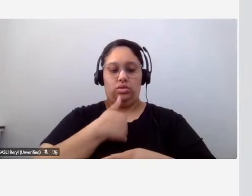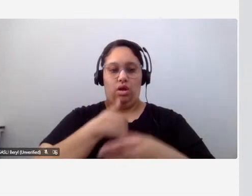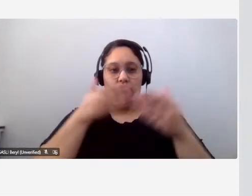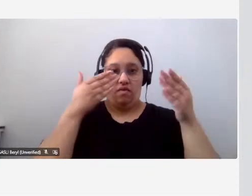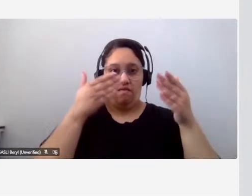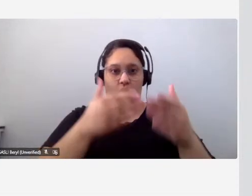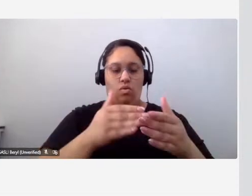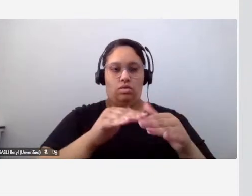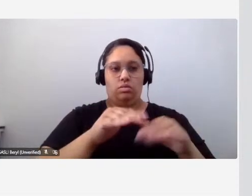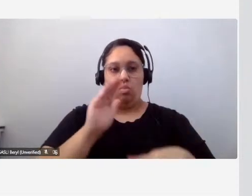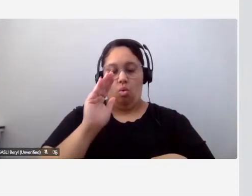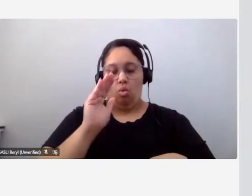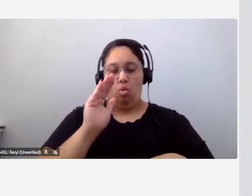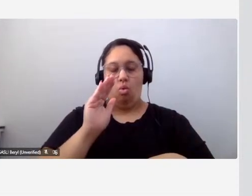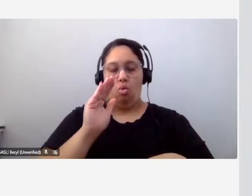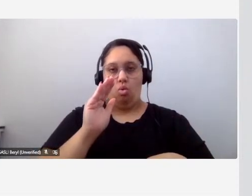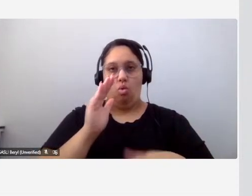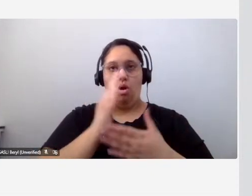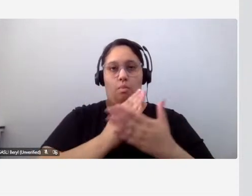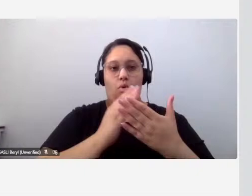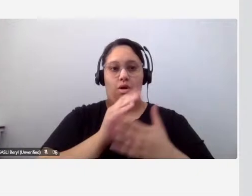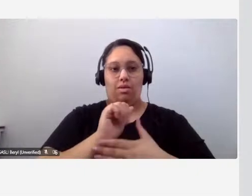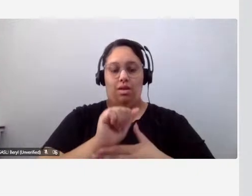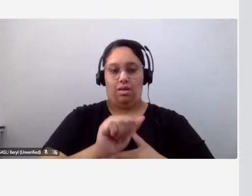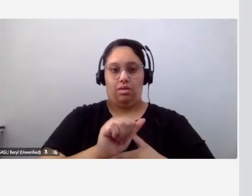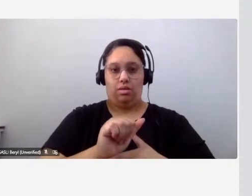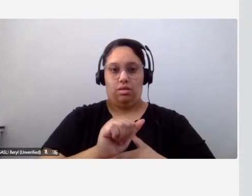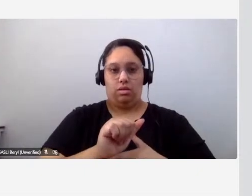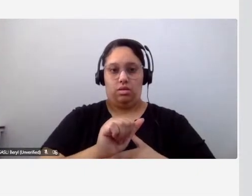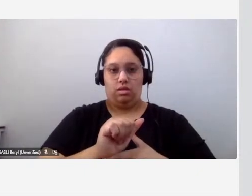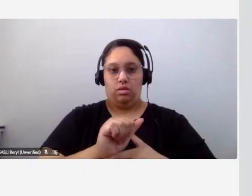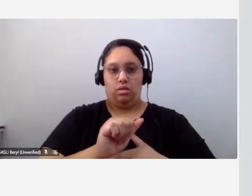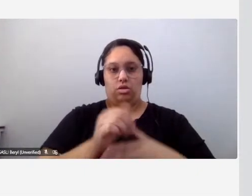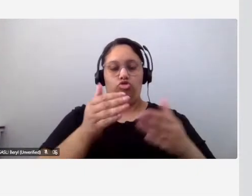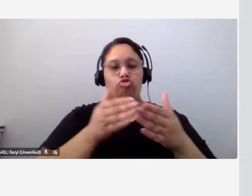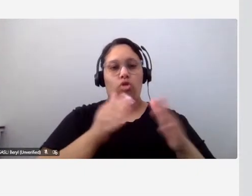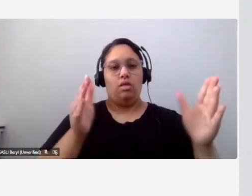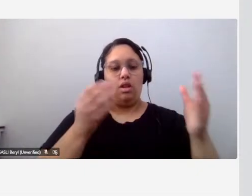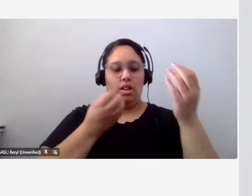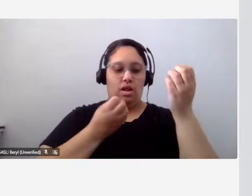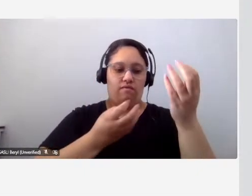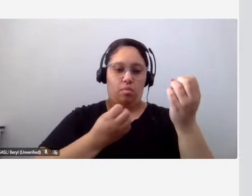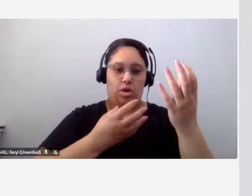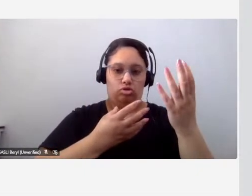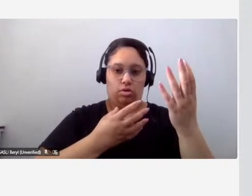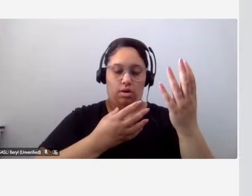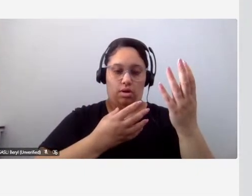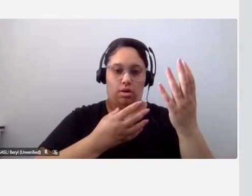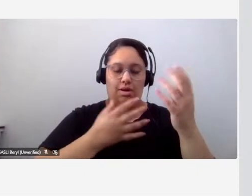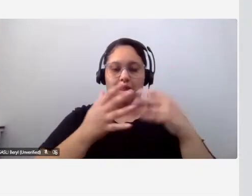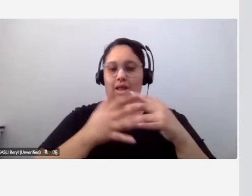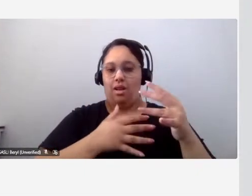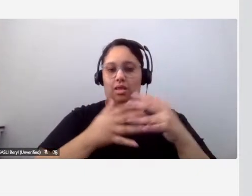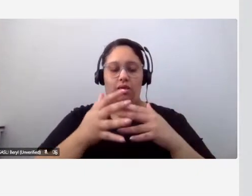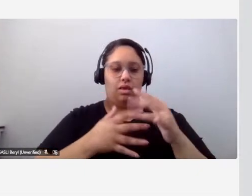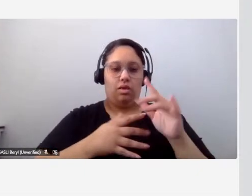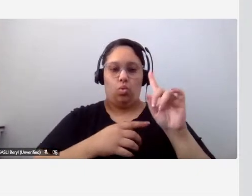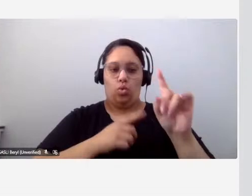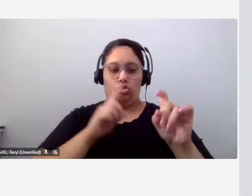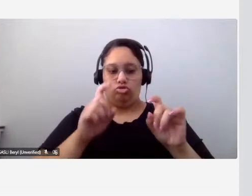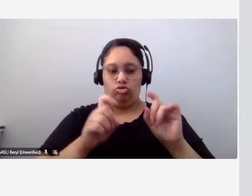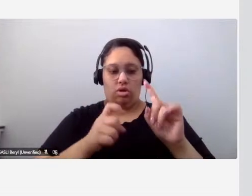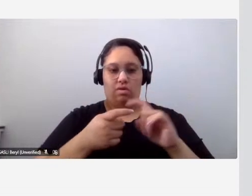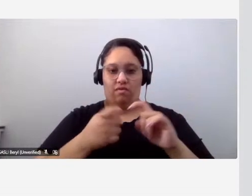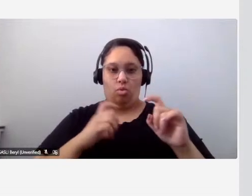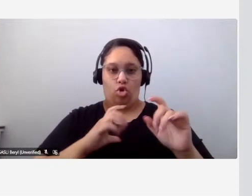focused, in part A, general information, any questions from